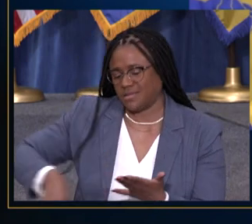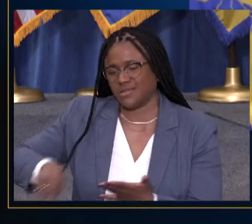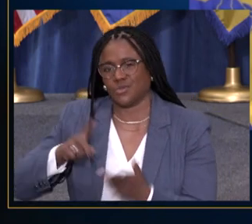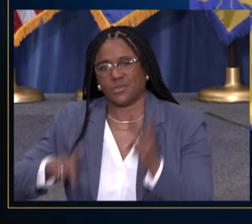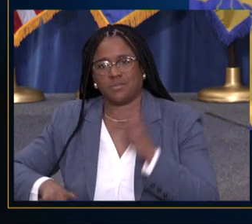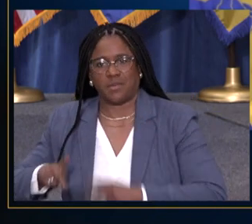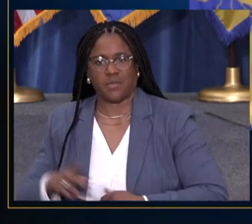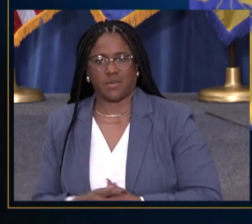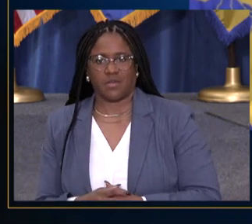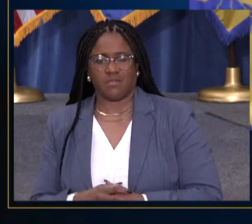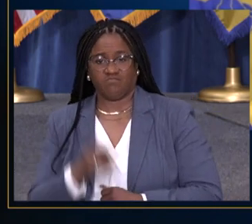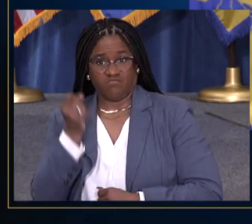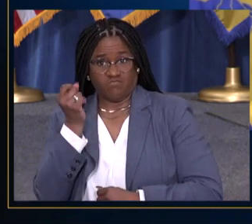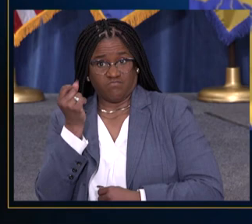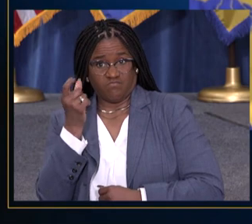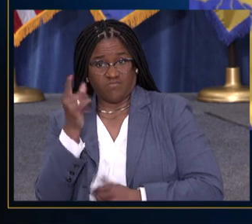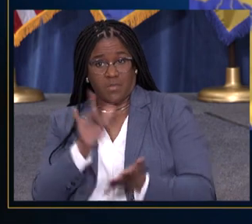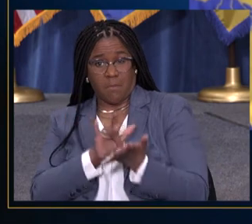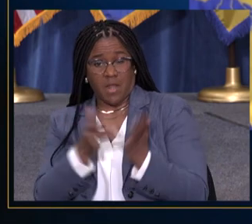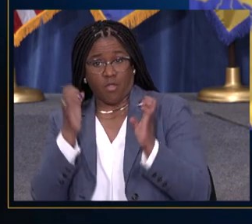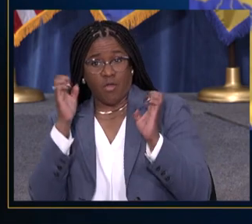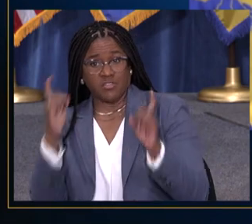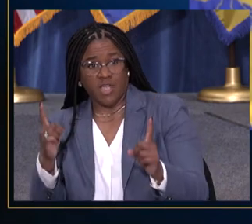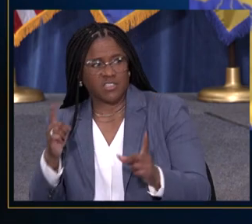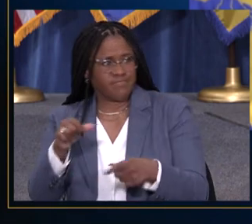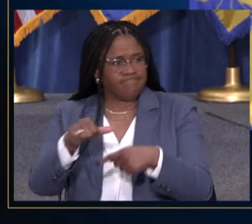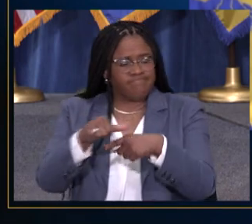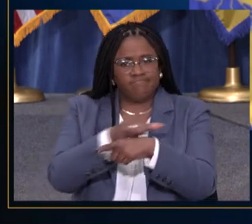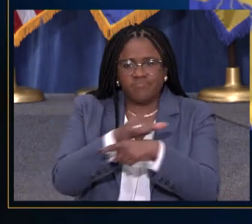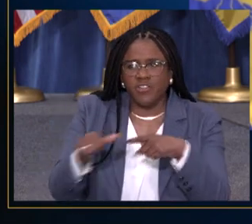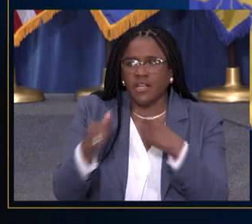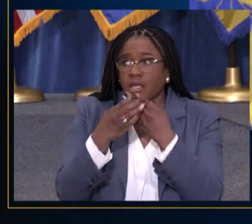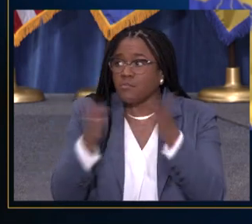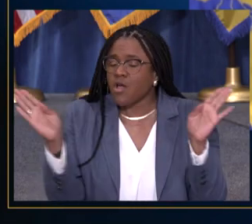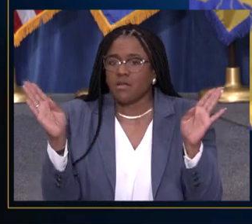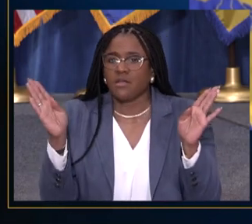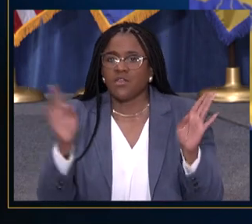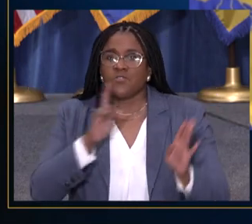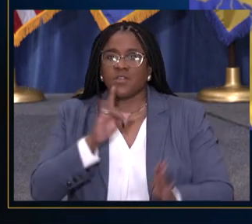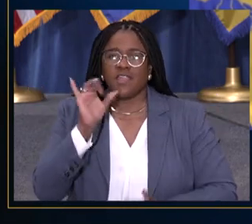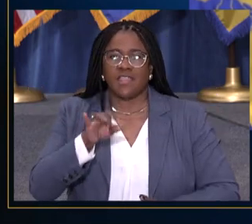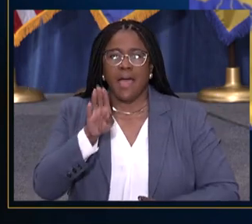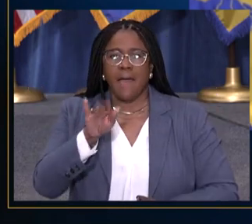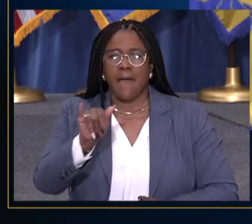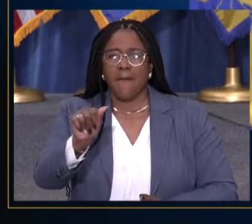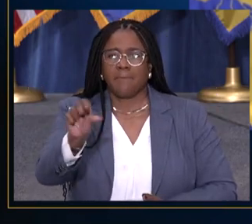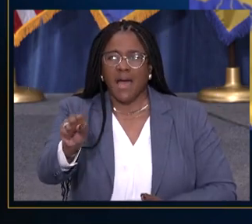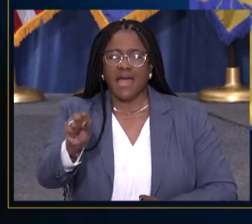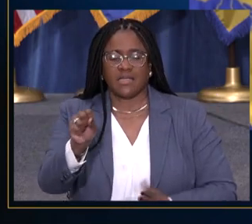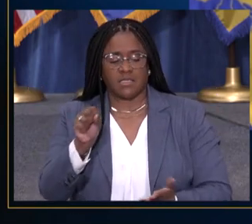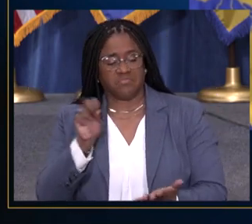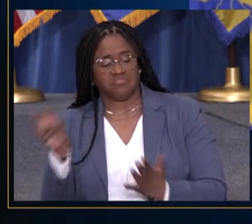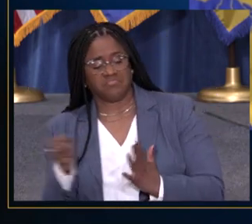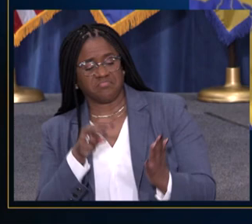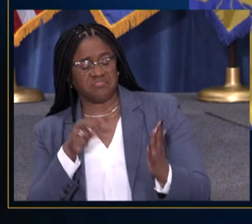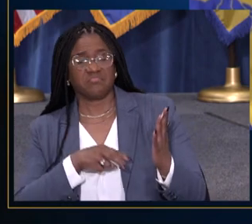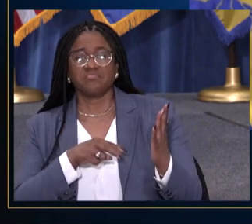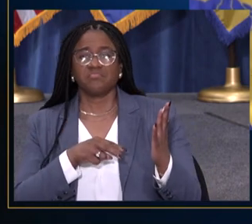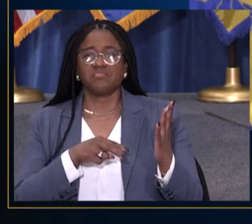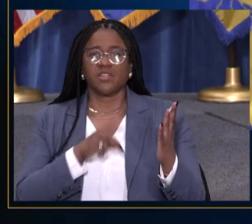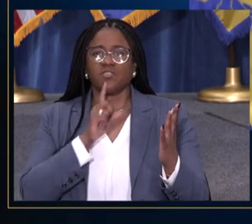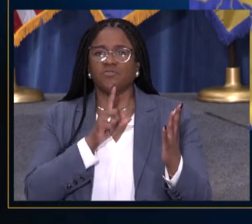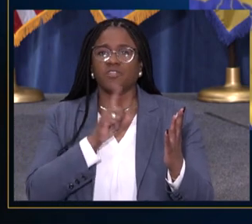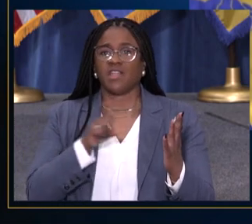some cases, within the realm of medical education and training more broadly, the pervasive biases and stereotypes have also been codified